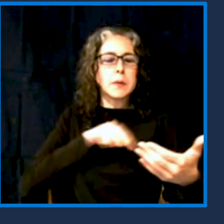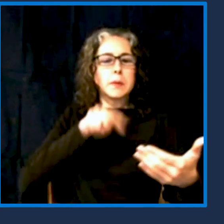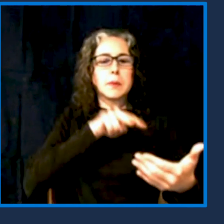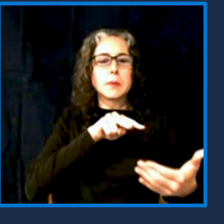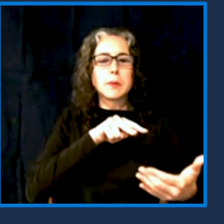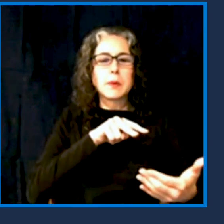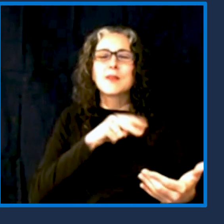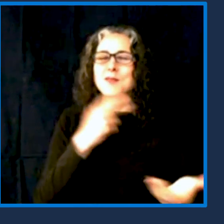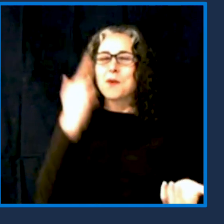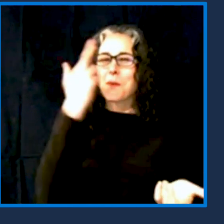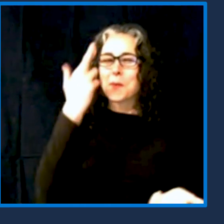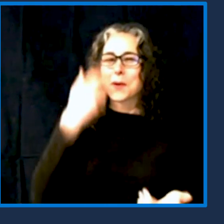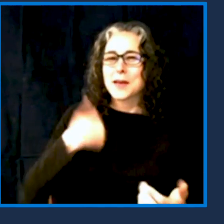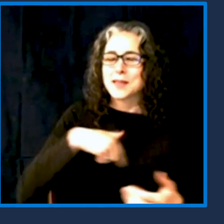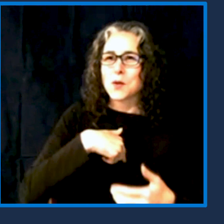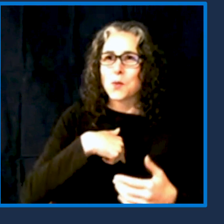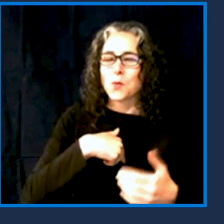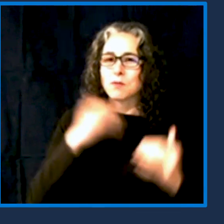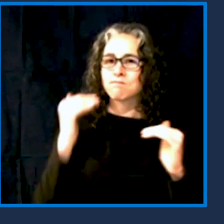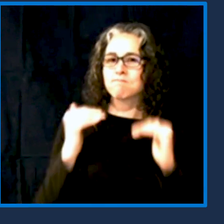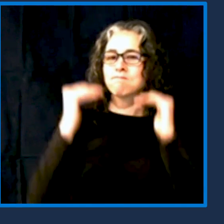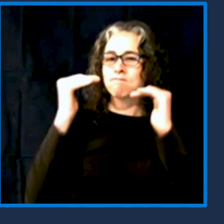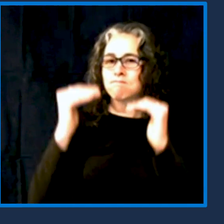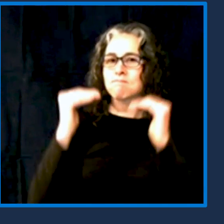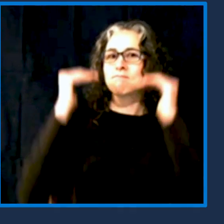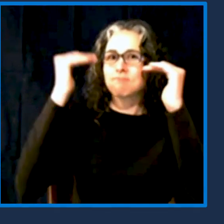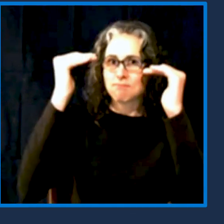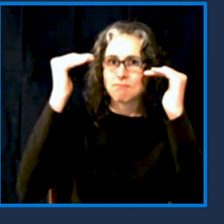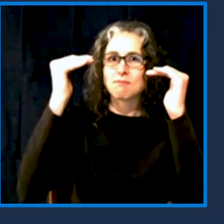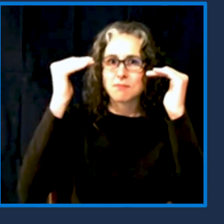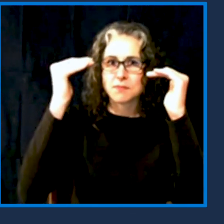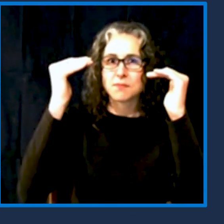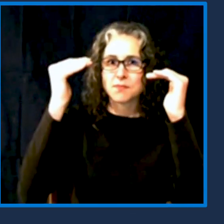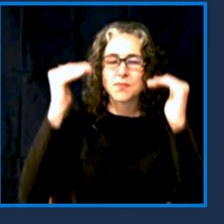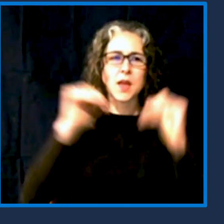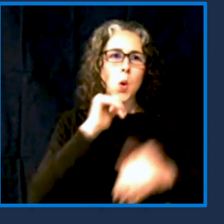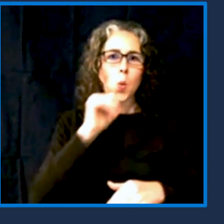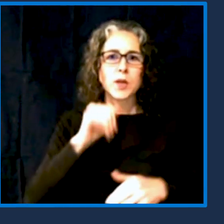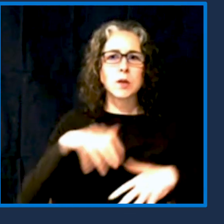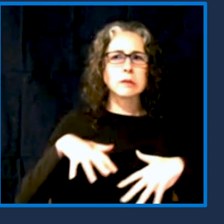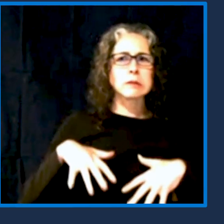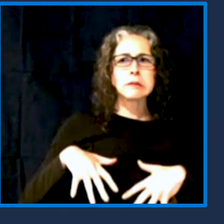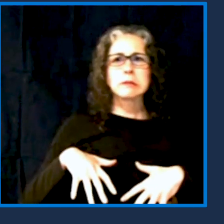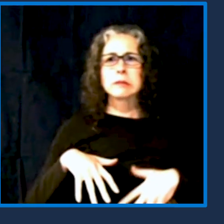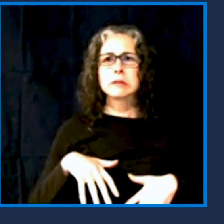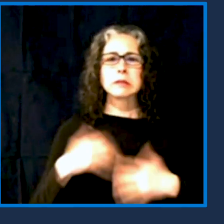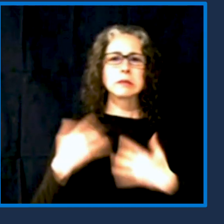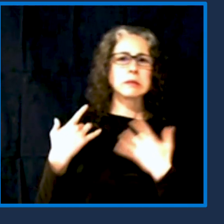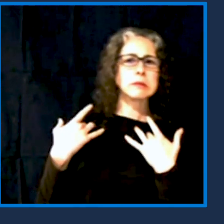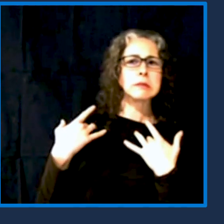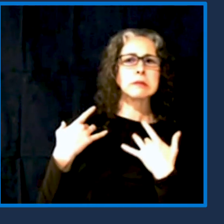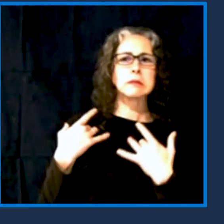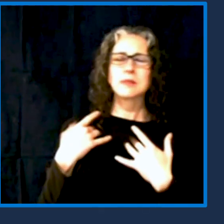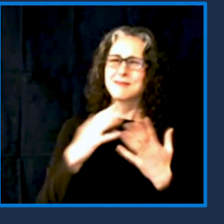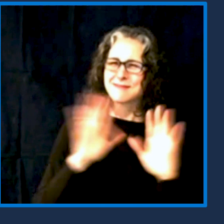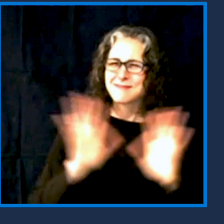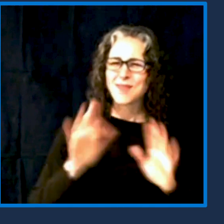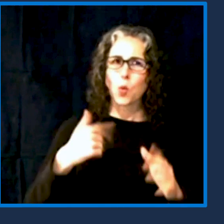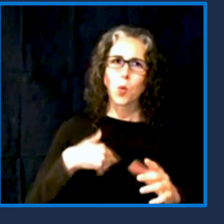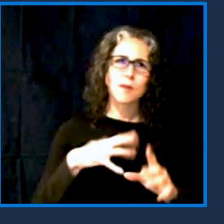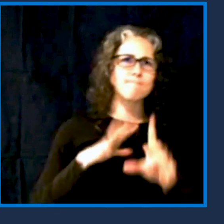to attempt various elevations in our efforts and do not hesitate to take big, bold bets towards our